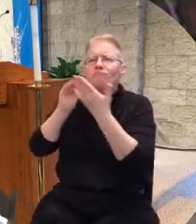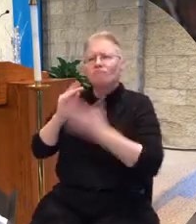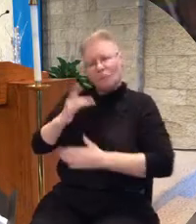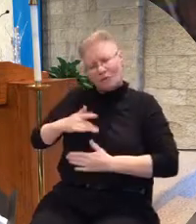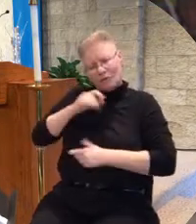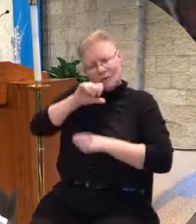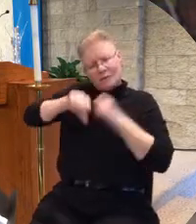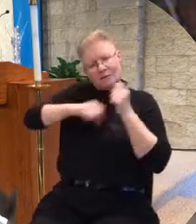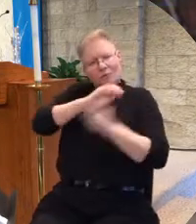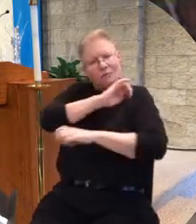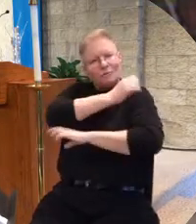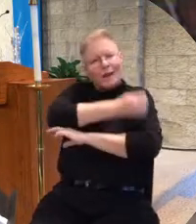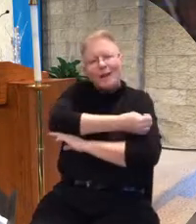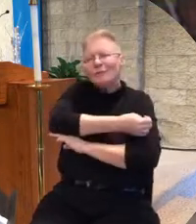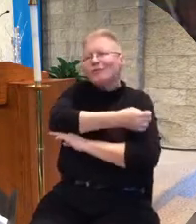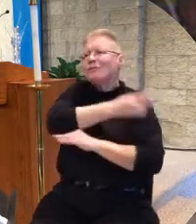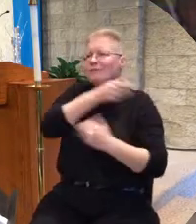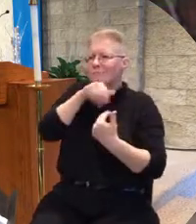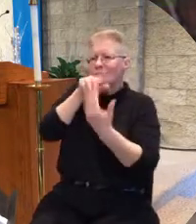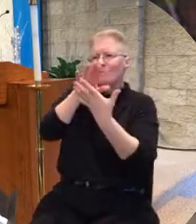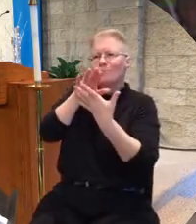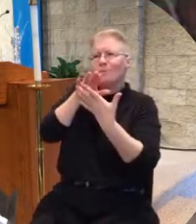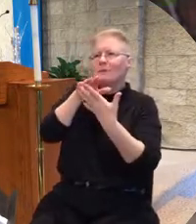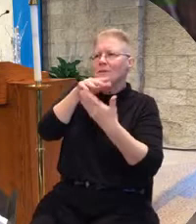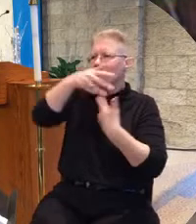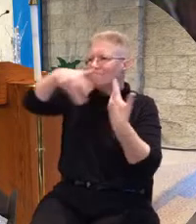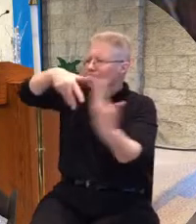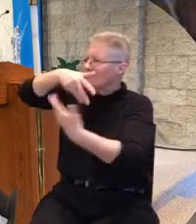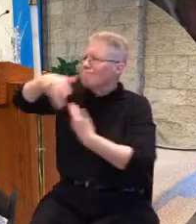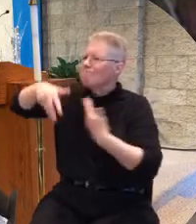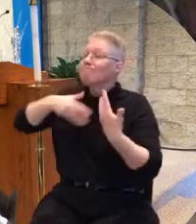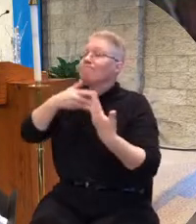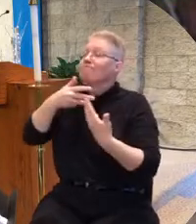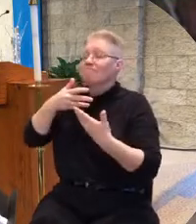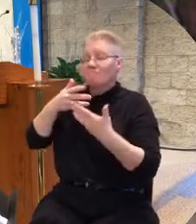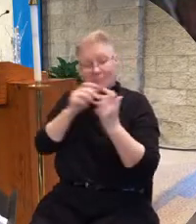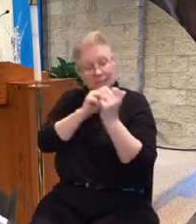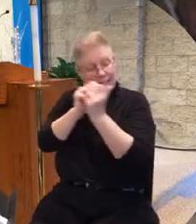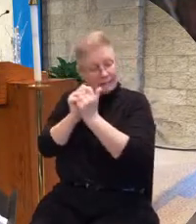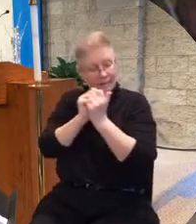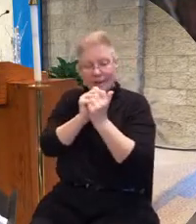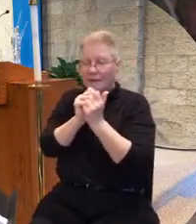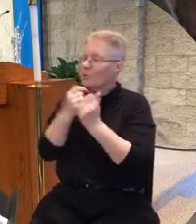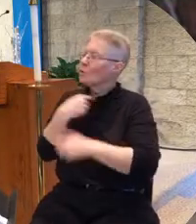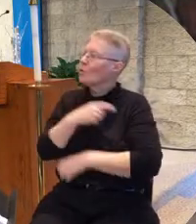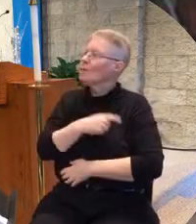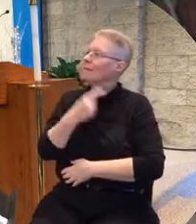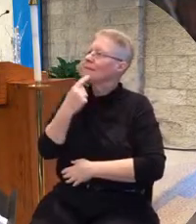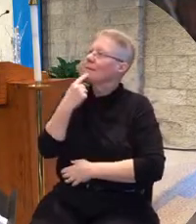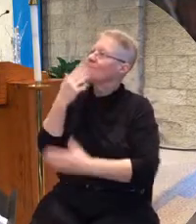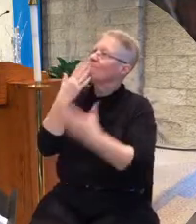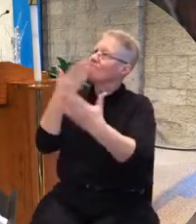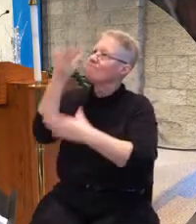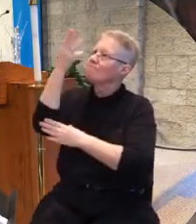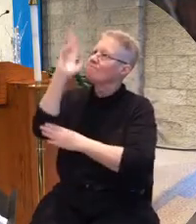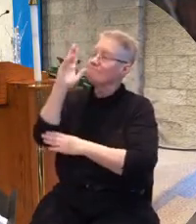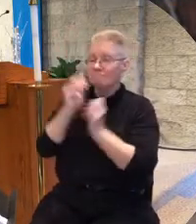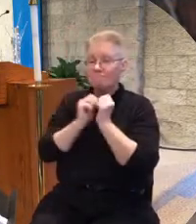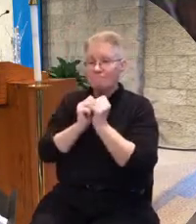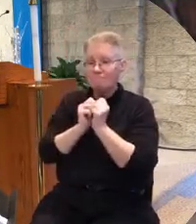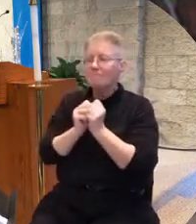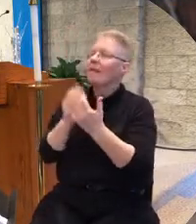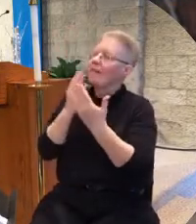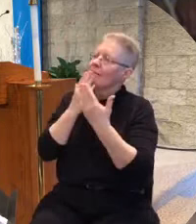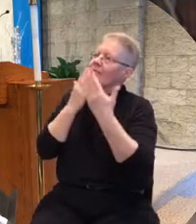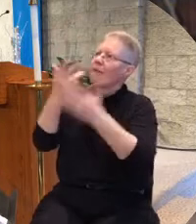presence. And for that, we're grateful. And together, we say, thank you, God. Together, thank